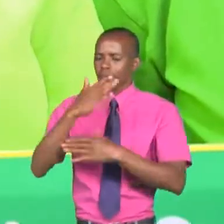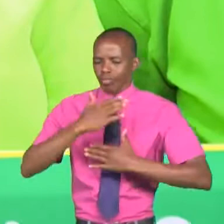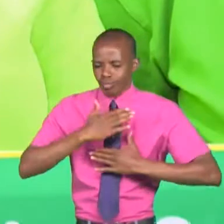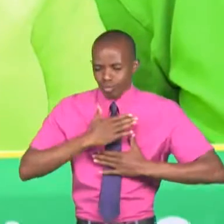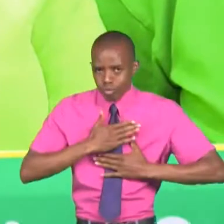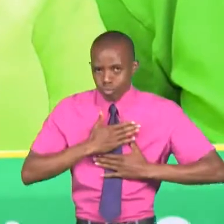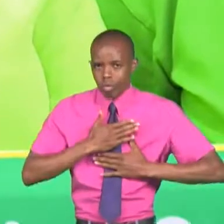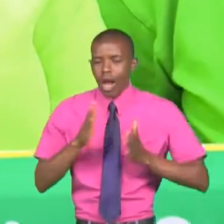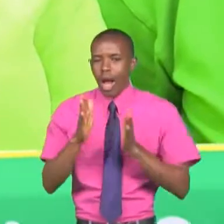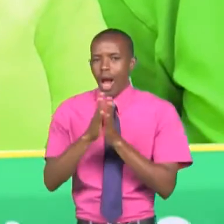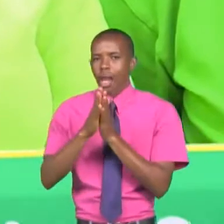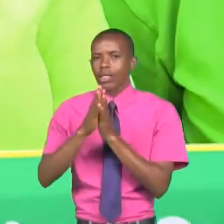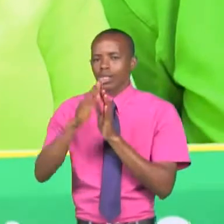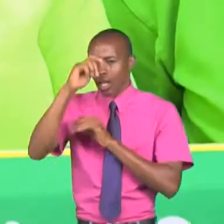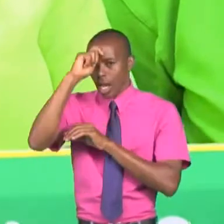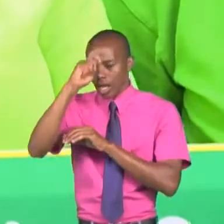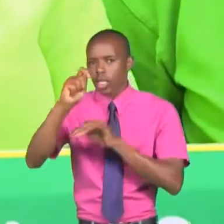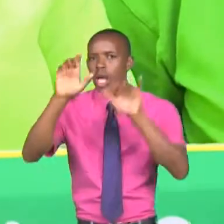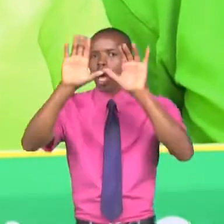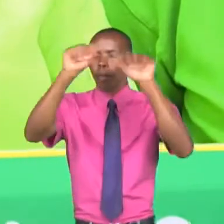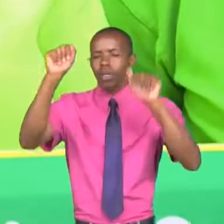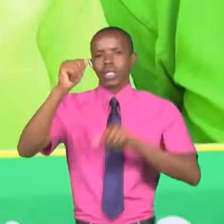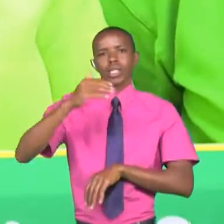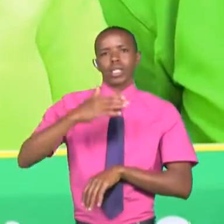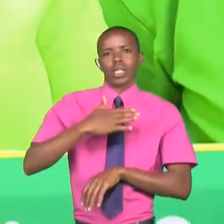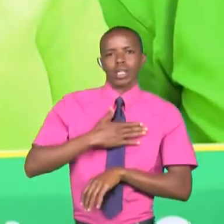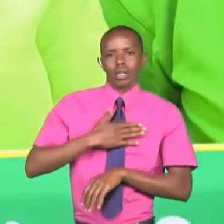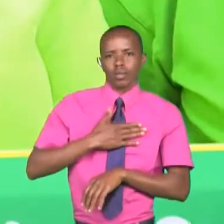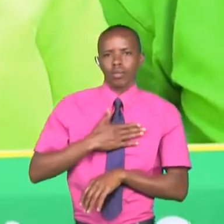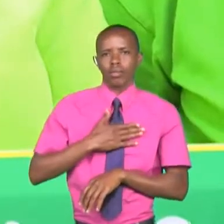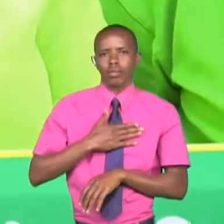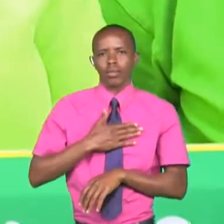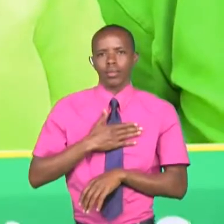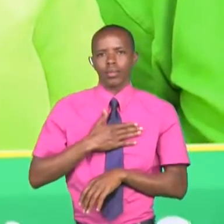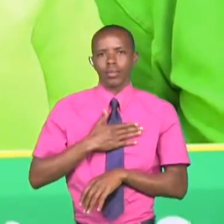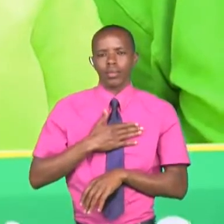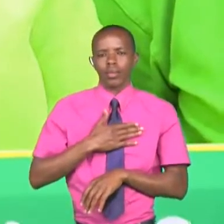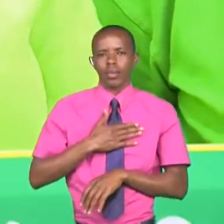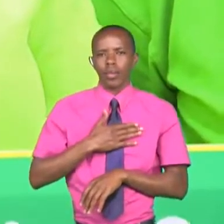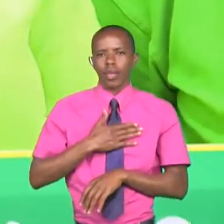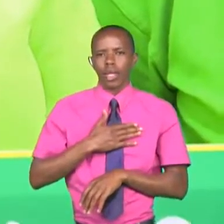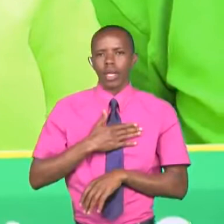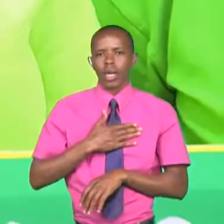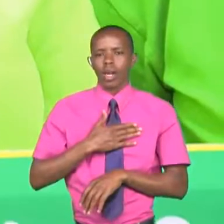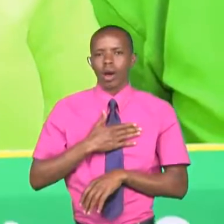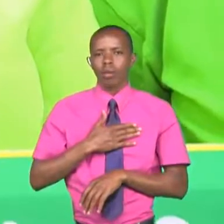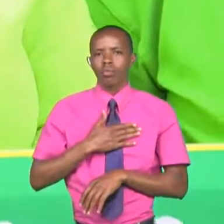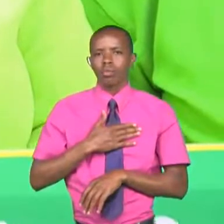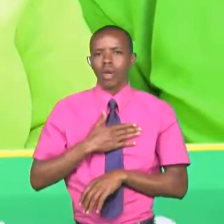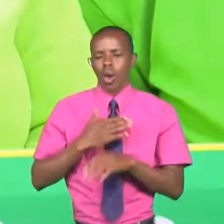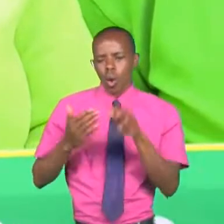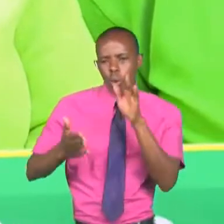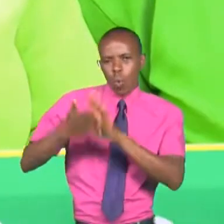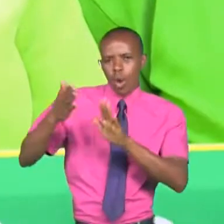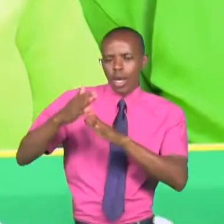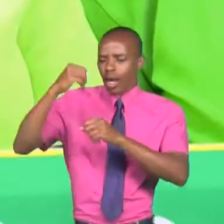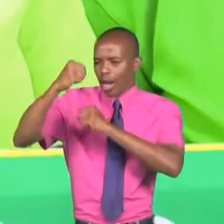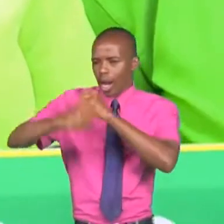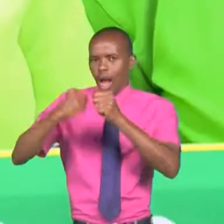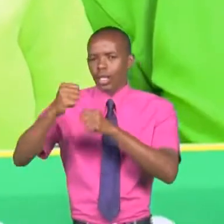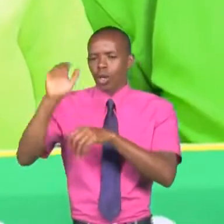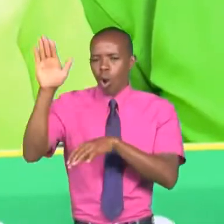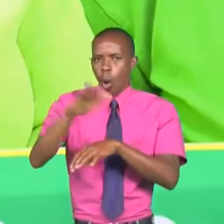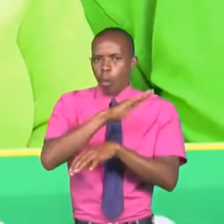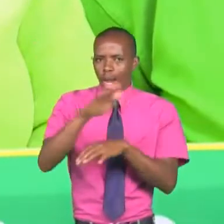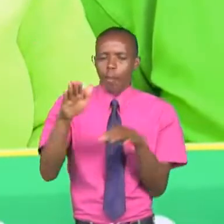taadhima, Rais wetu mpendwa, uweze kuchukua hatua hiyo ya kuvunja